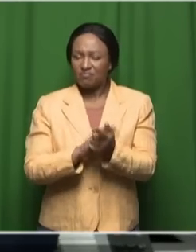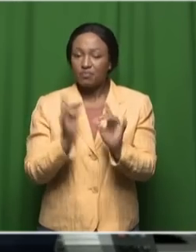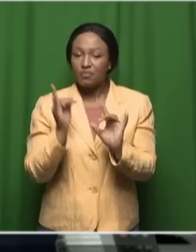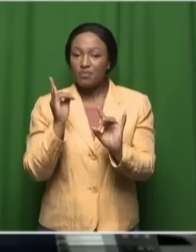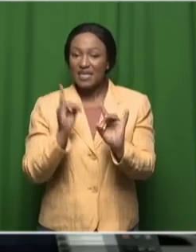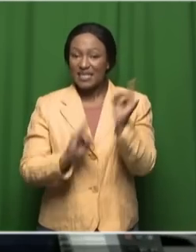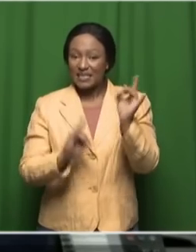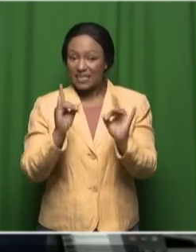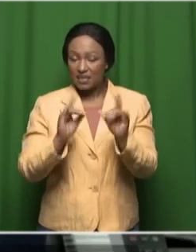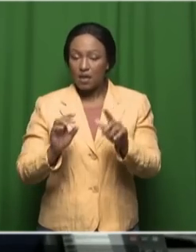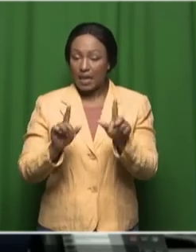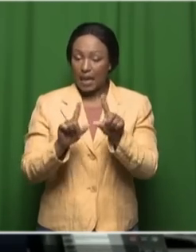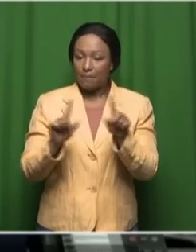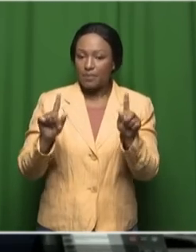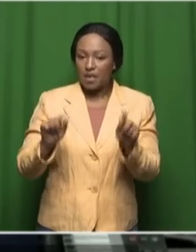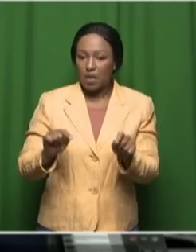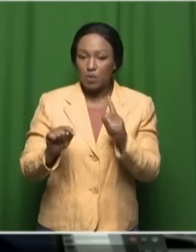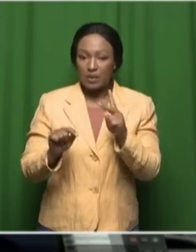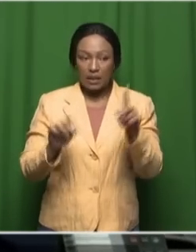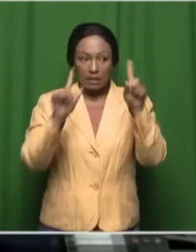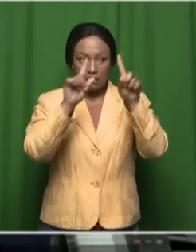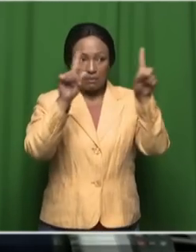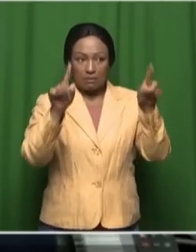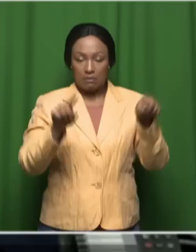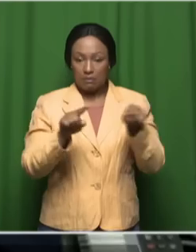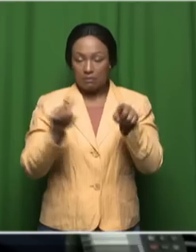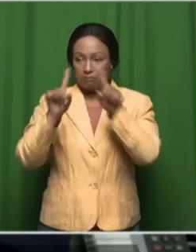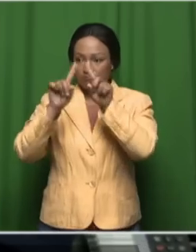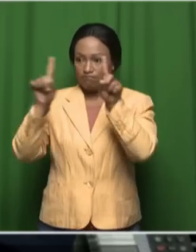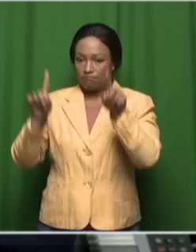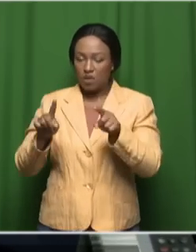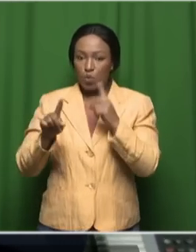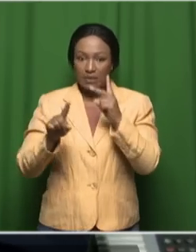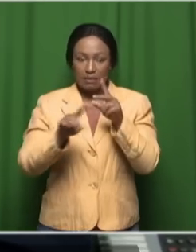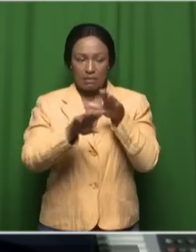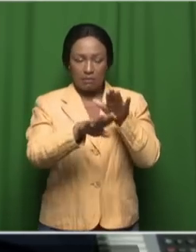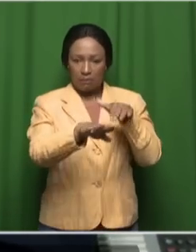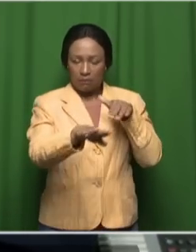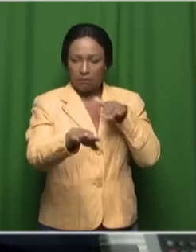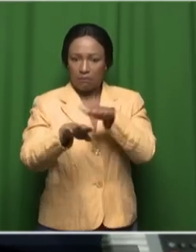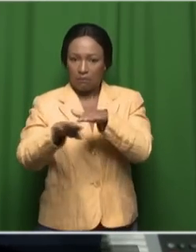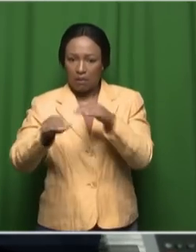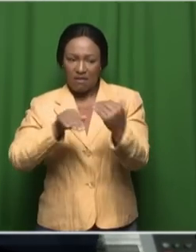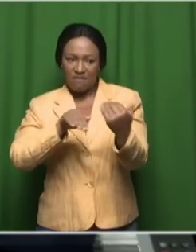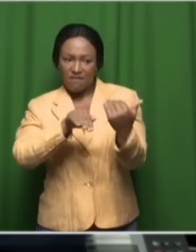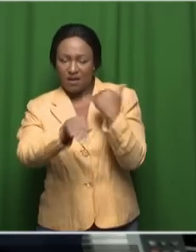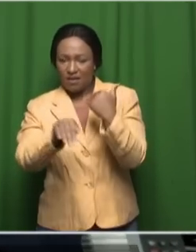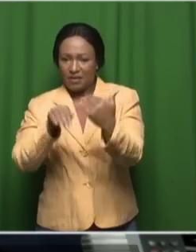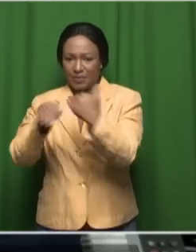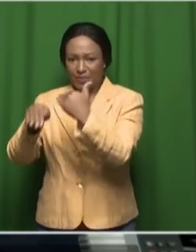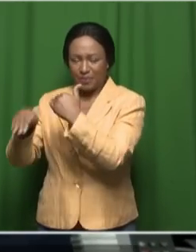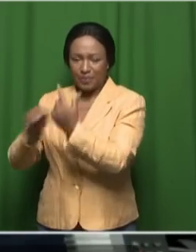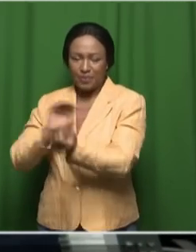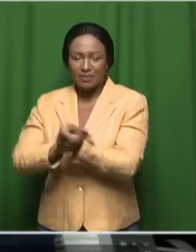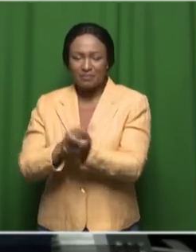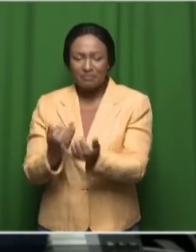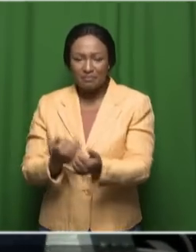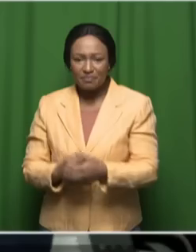us, we see on your monitors, those are some of the highways around Cape Town. Any road closures at this stage amid the ongoing inclement